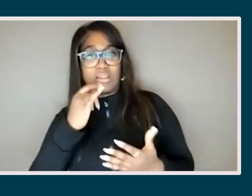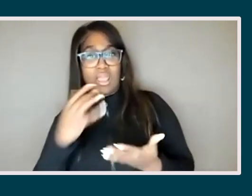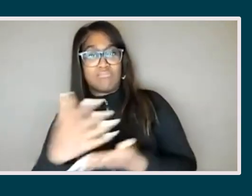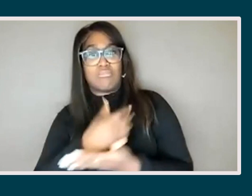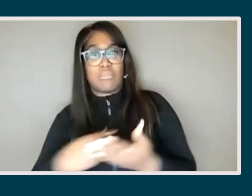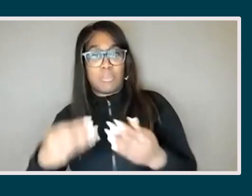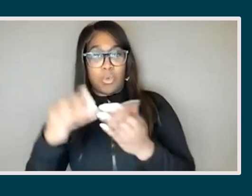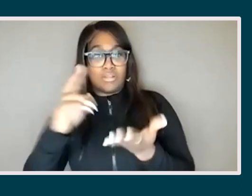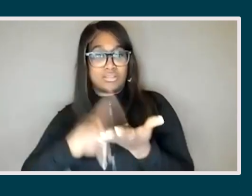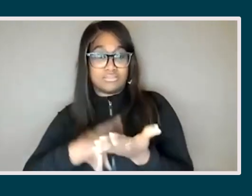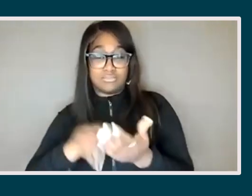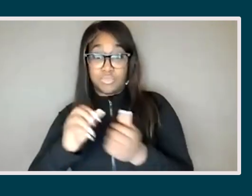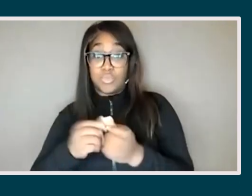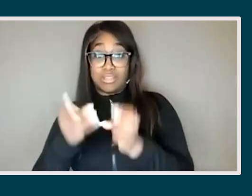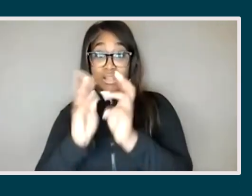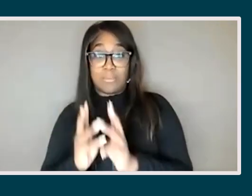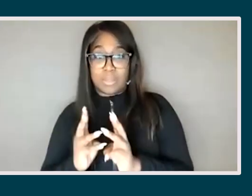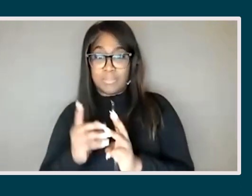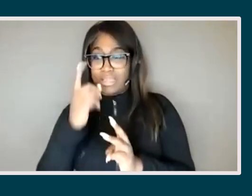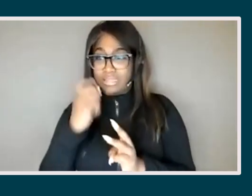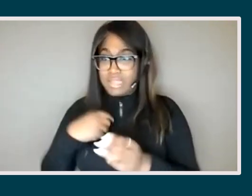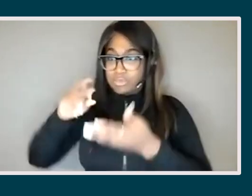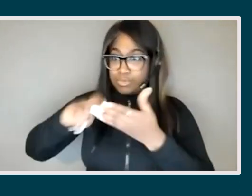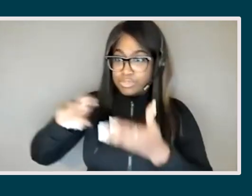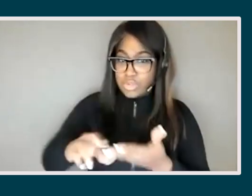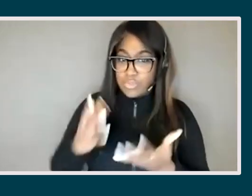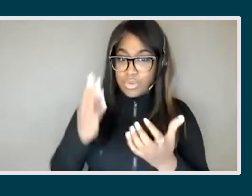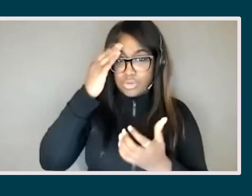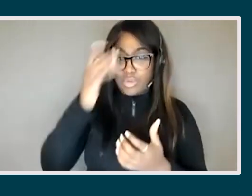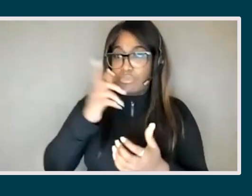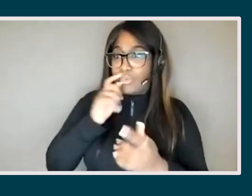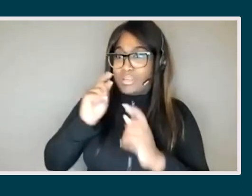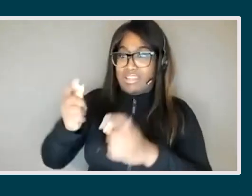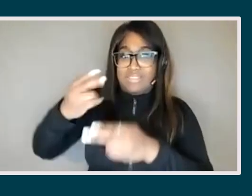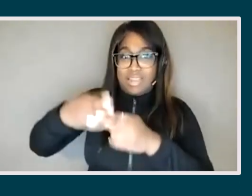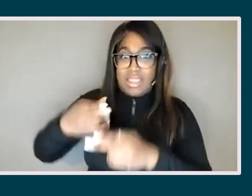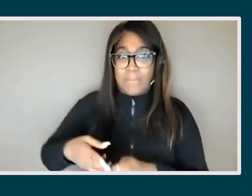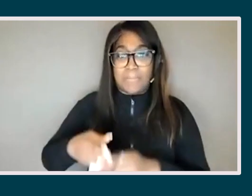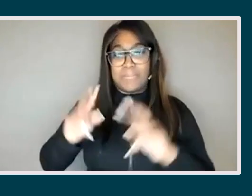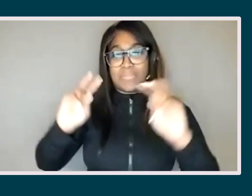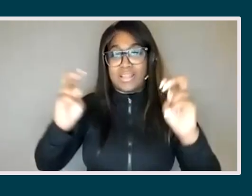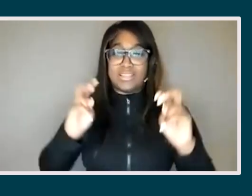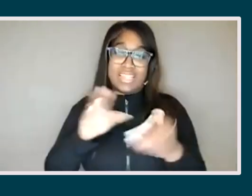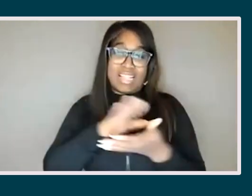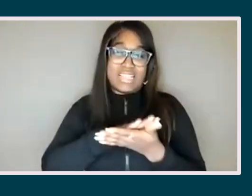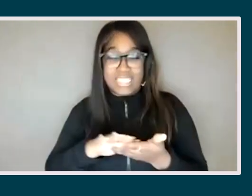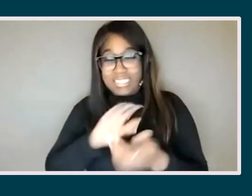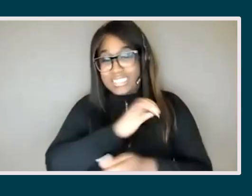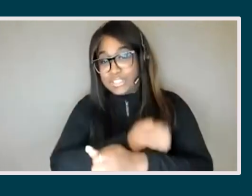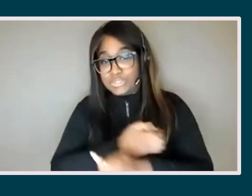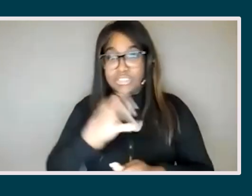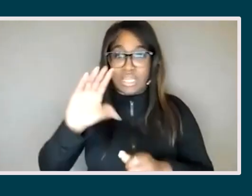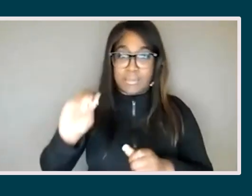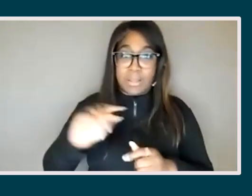research. I want to know who I'm giving my name to. I trace it back and I find out it's a bunch of clean energy companies, and all of their money